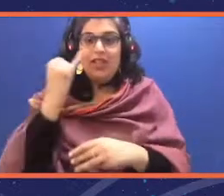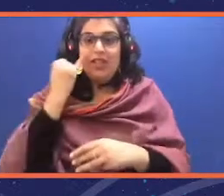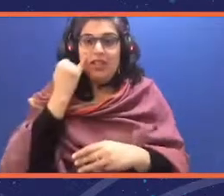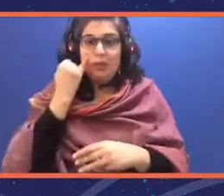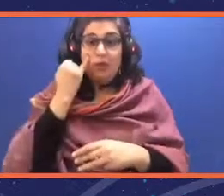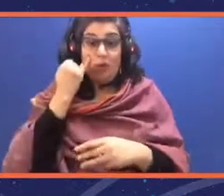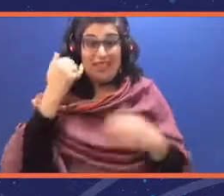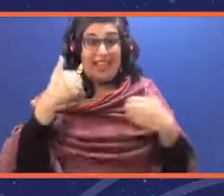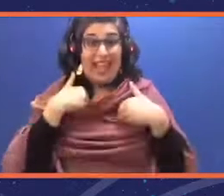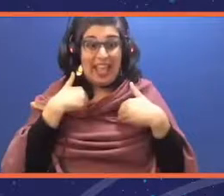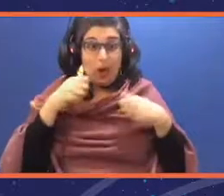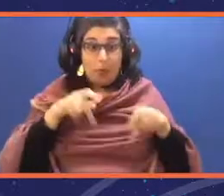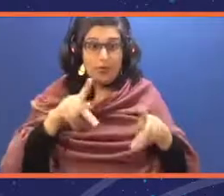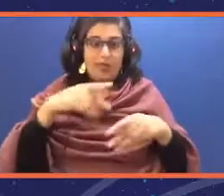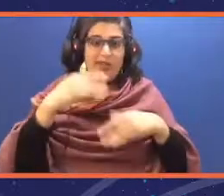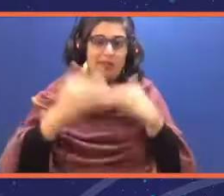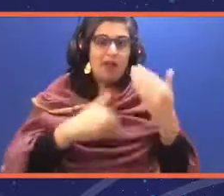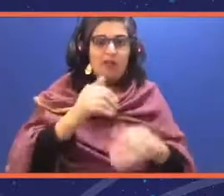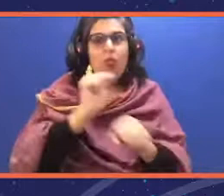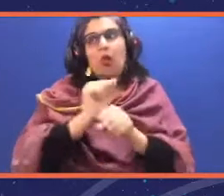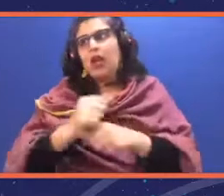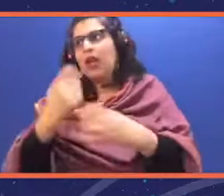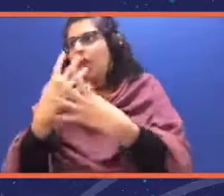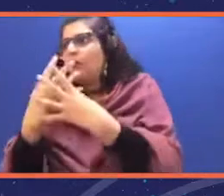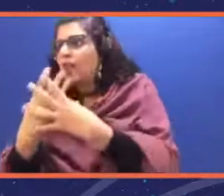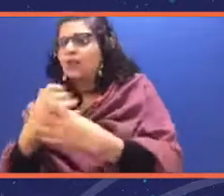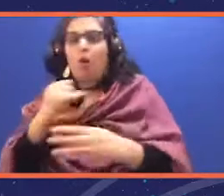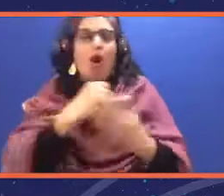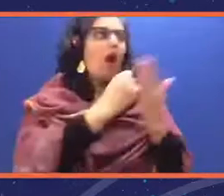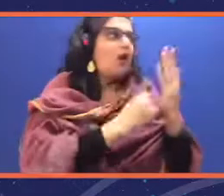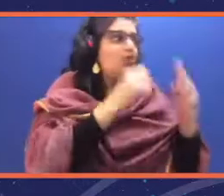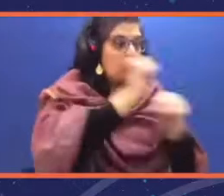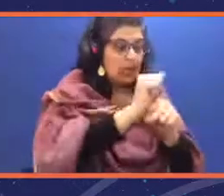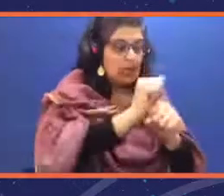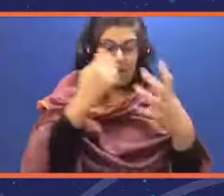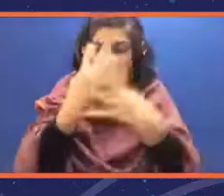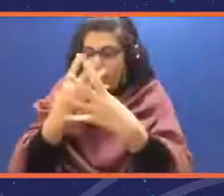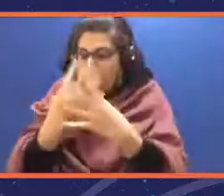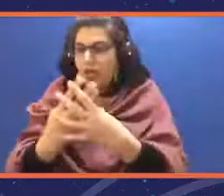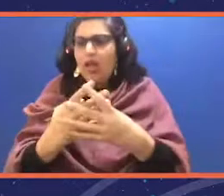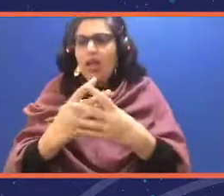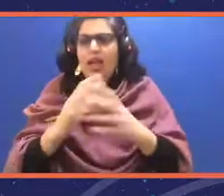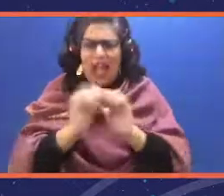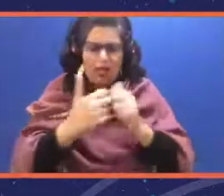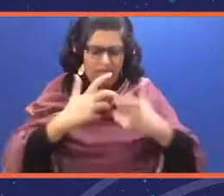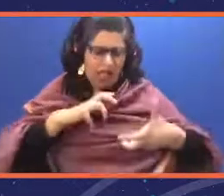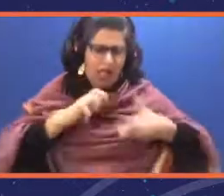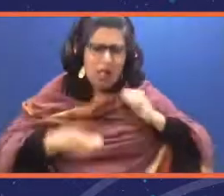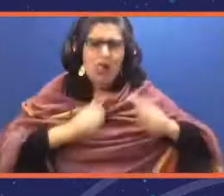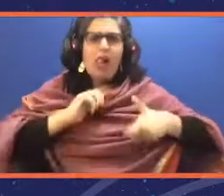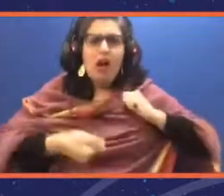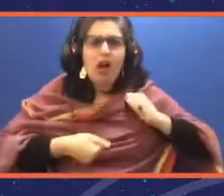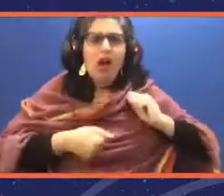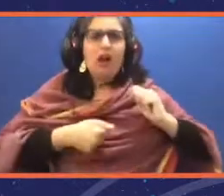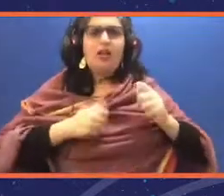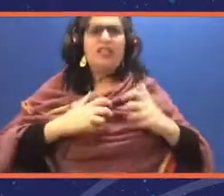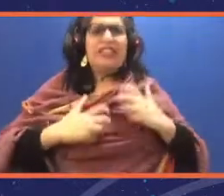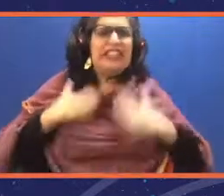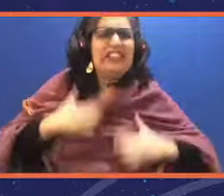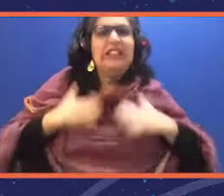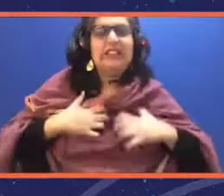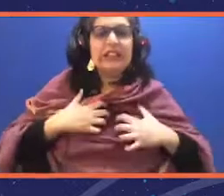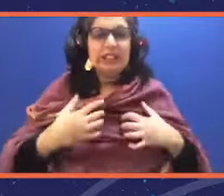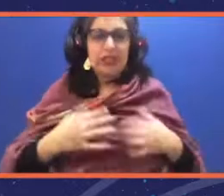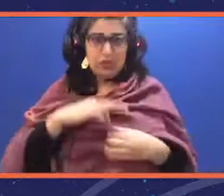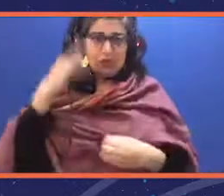working in a prison, or, like, the artist working in a prison, and, like, what that does to your soul for a while, or, like, the artist working in, you know,